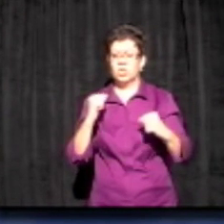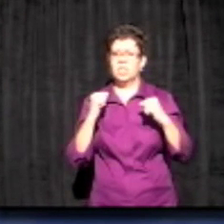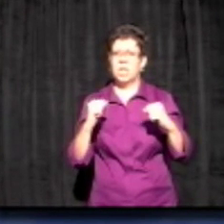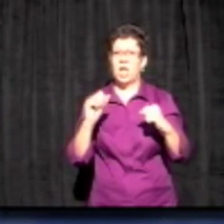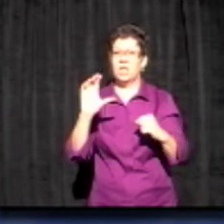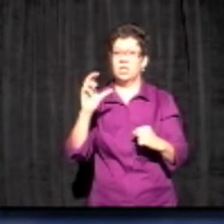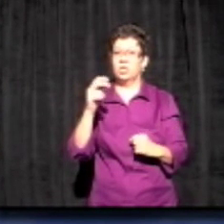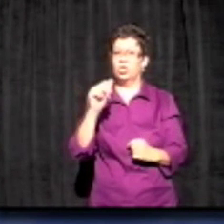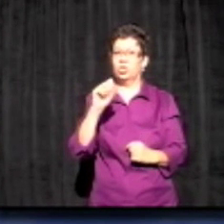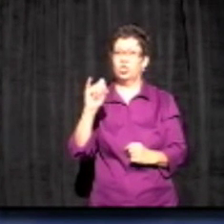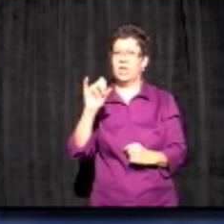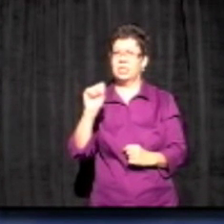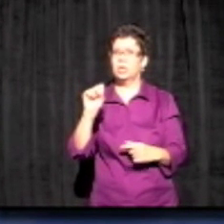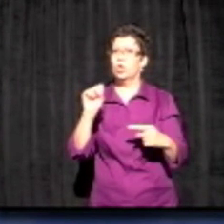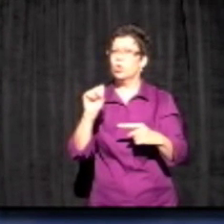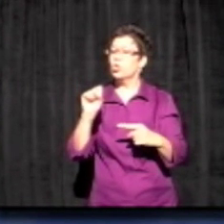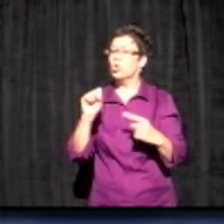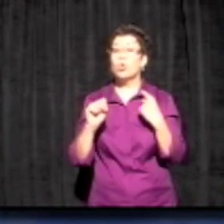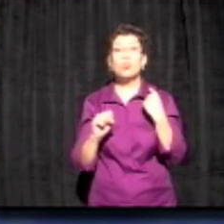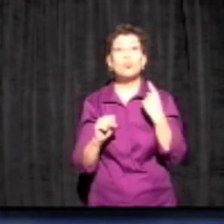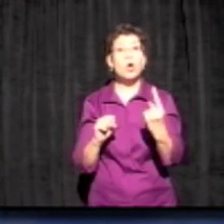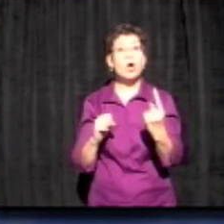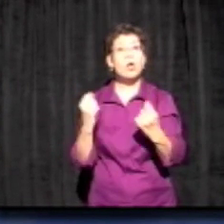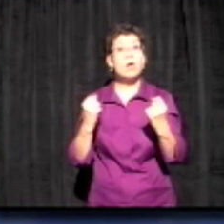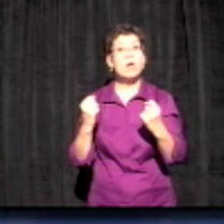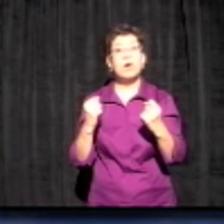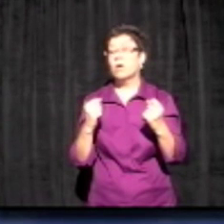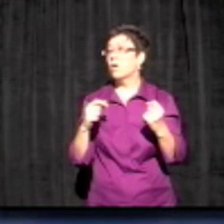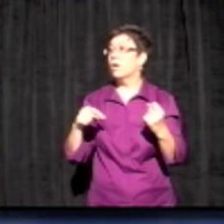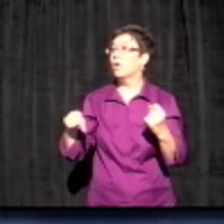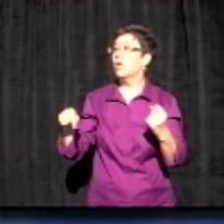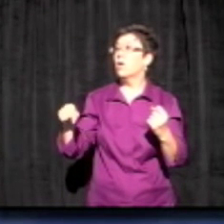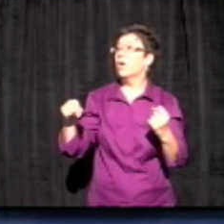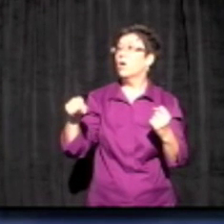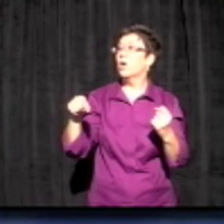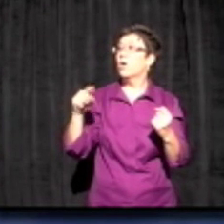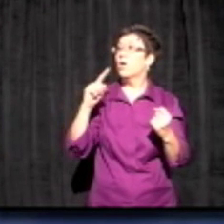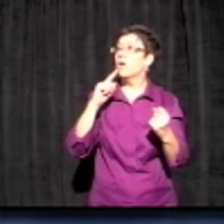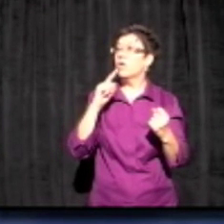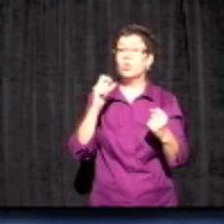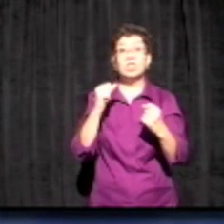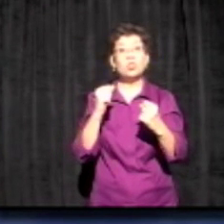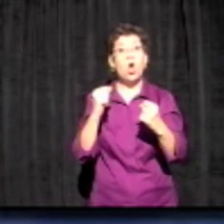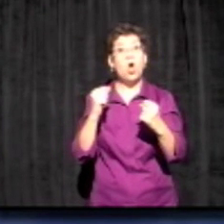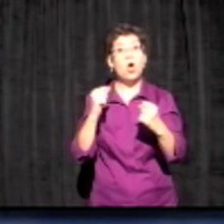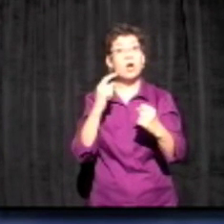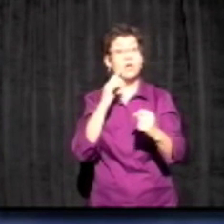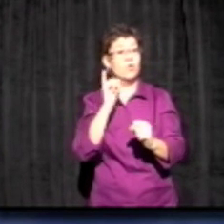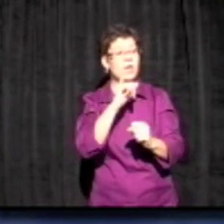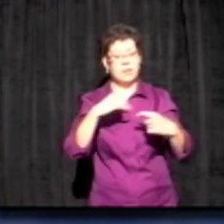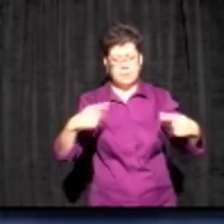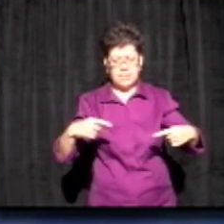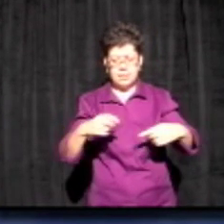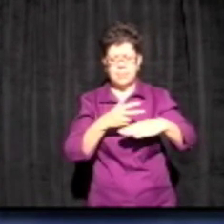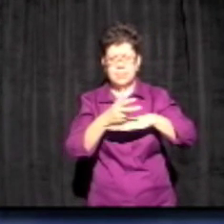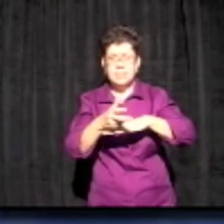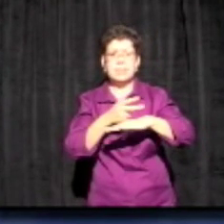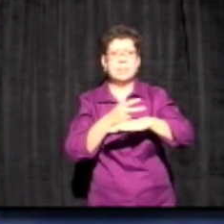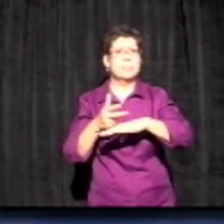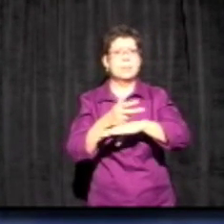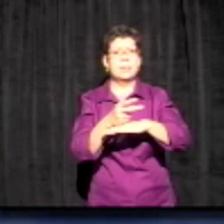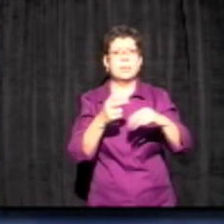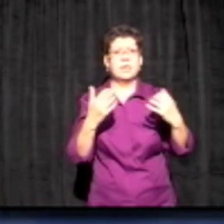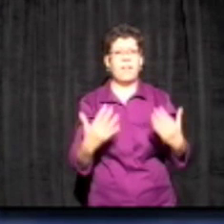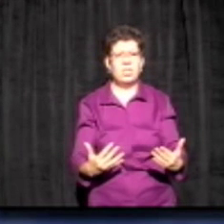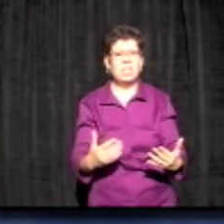chassis and is the only vehicle for the disabled community strong enough for that community.